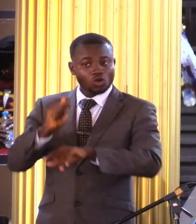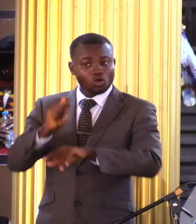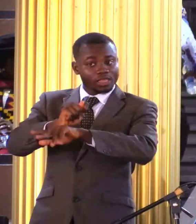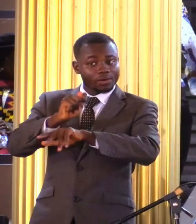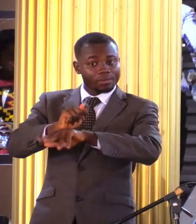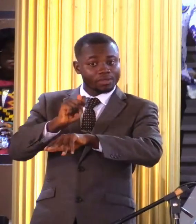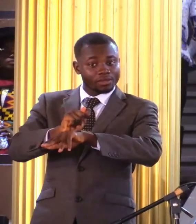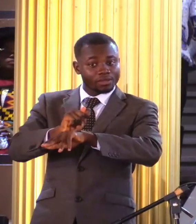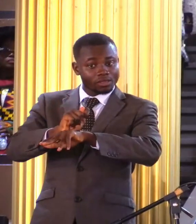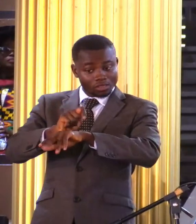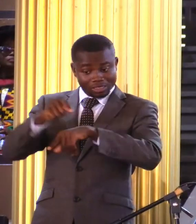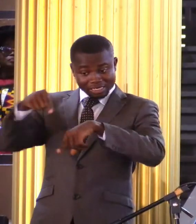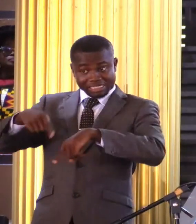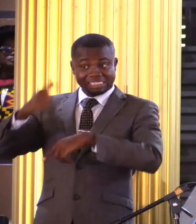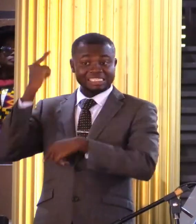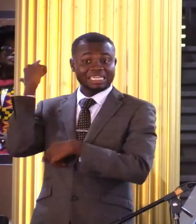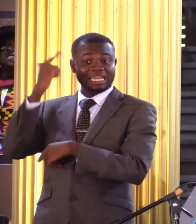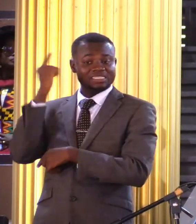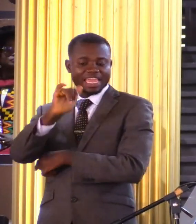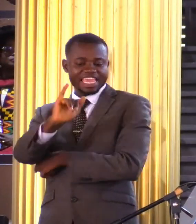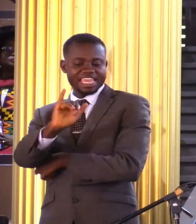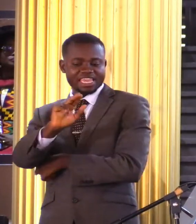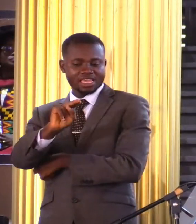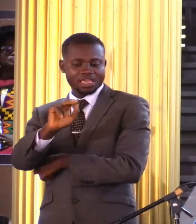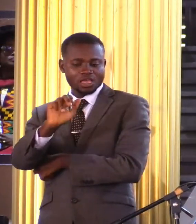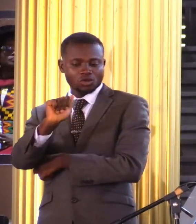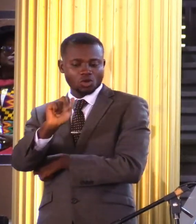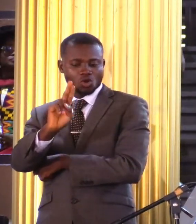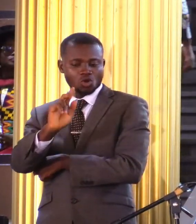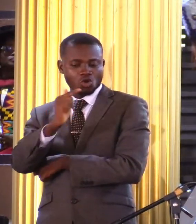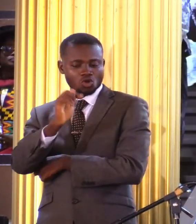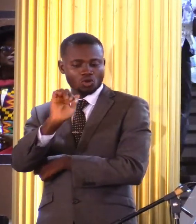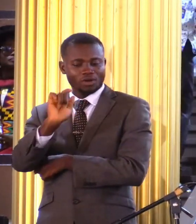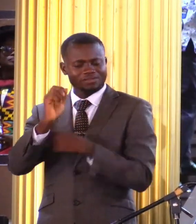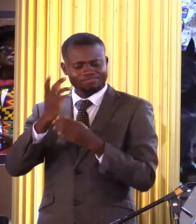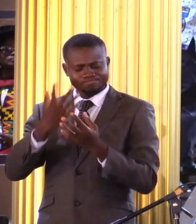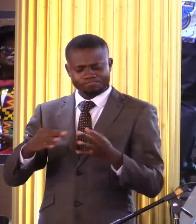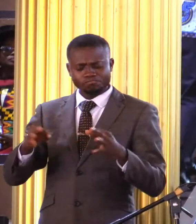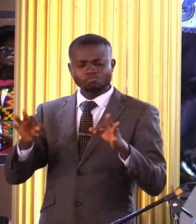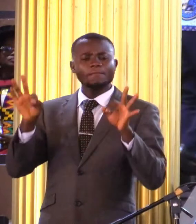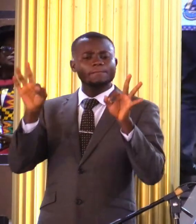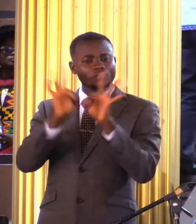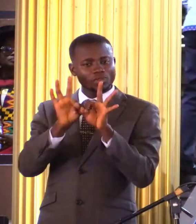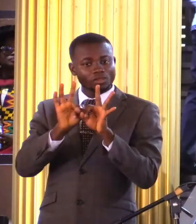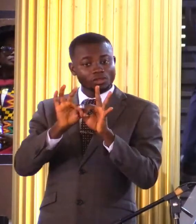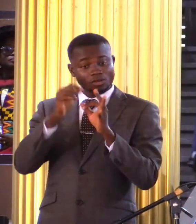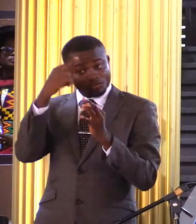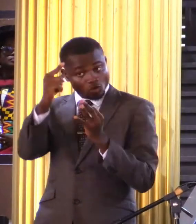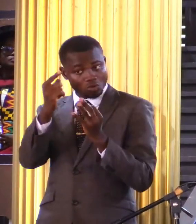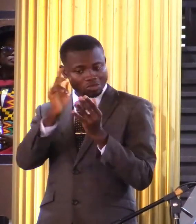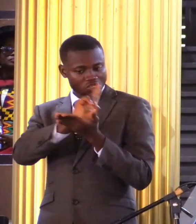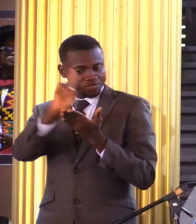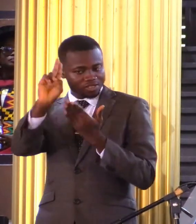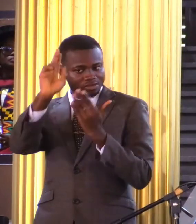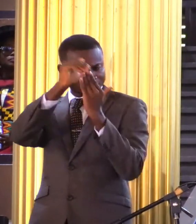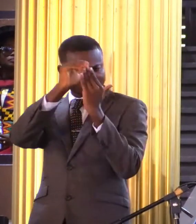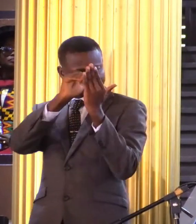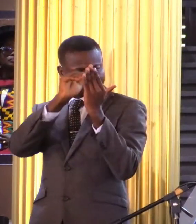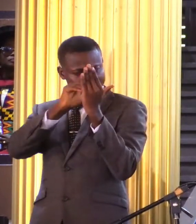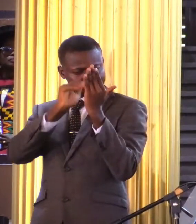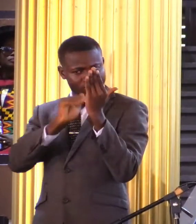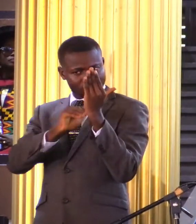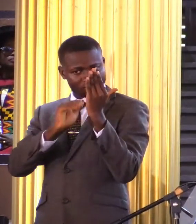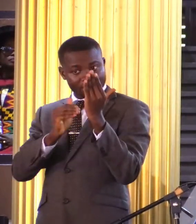are a significant tradition and part of the university's calendar, and every academic who rises to the rank